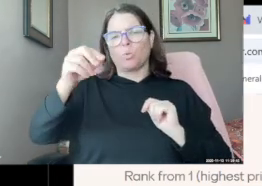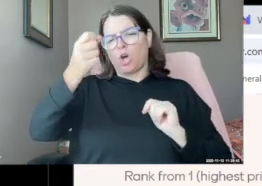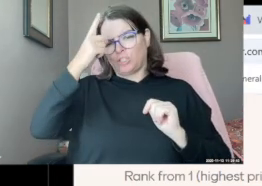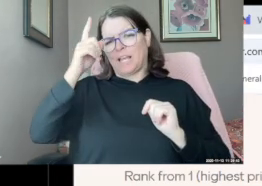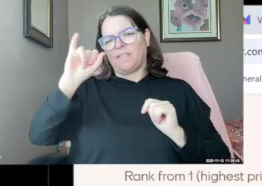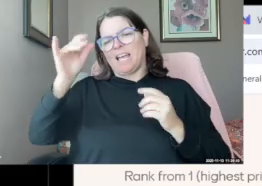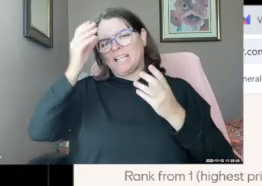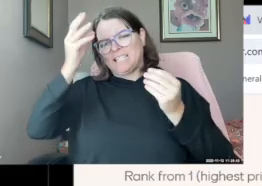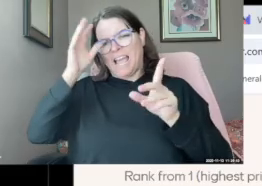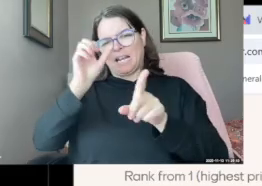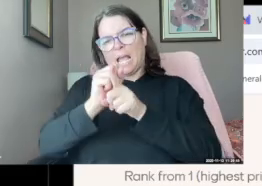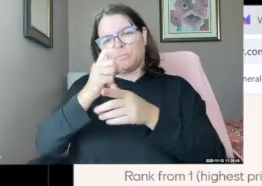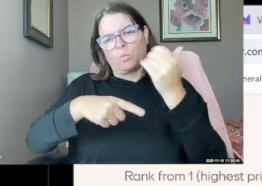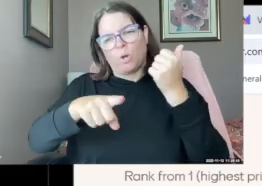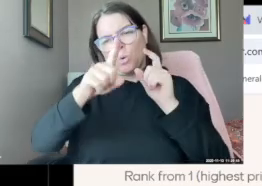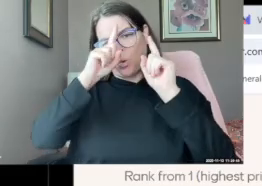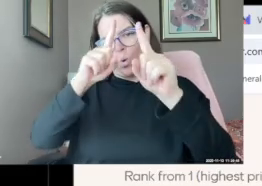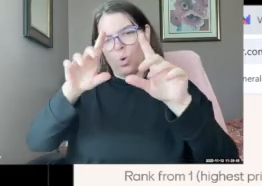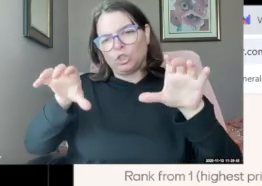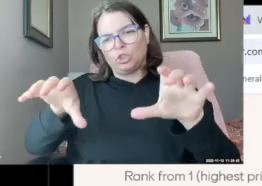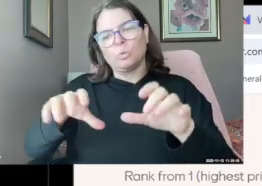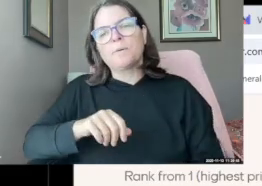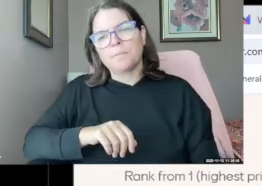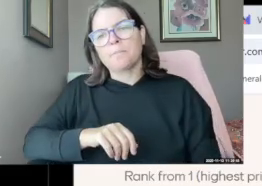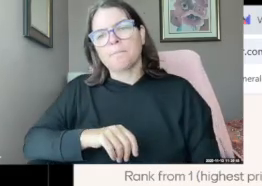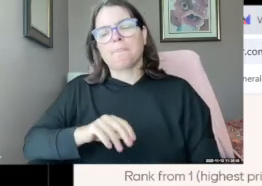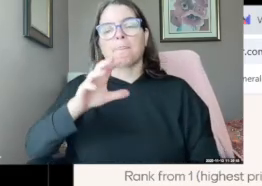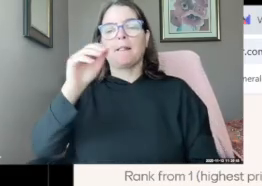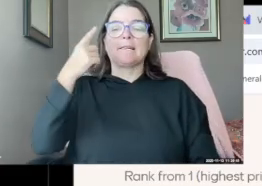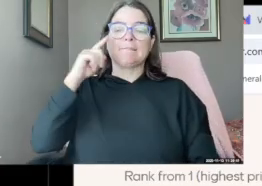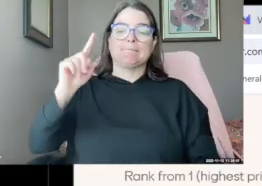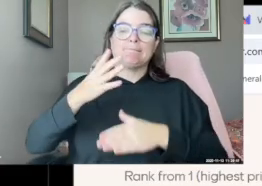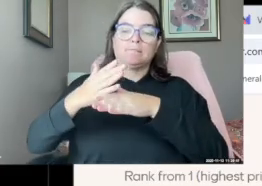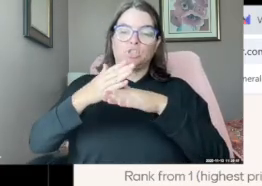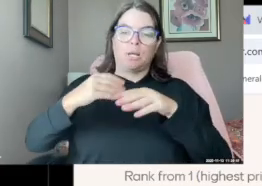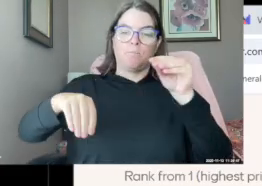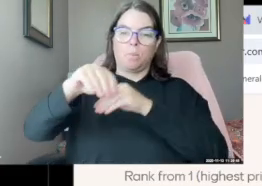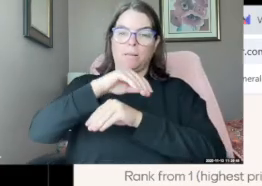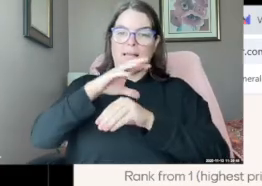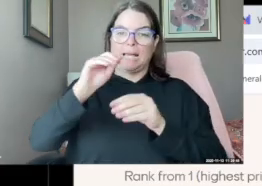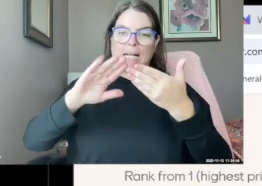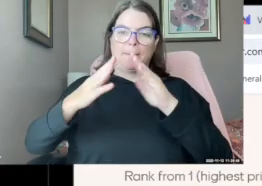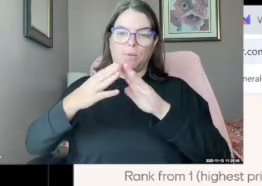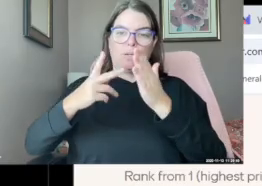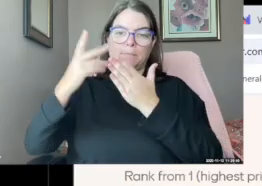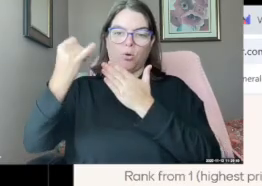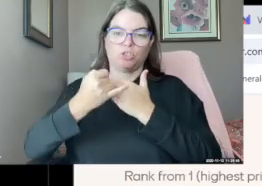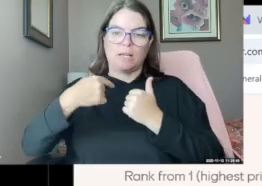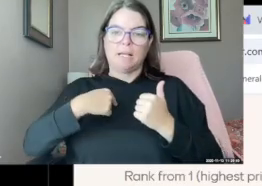in general, this is a very difficult ranking to accomplish, but I do understand the data capture that you're trying to